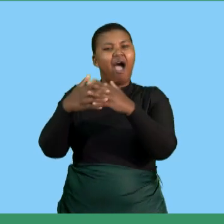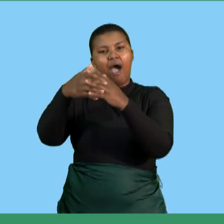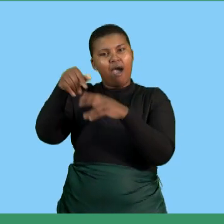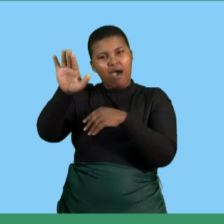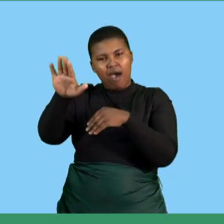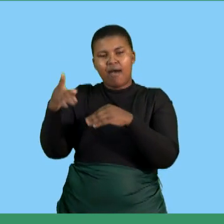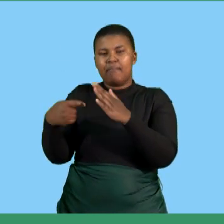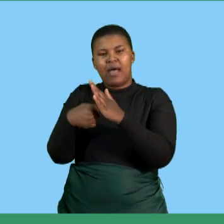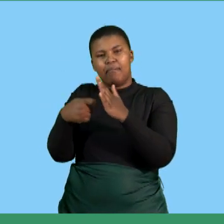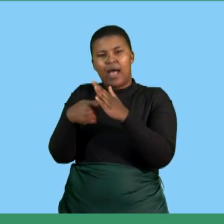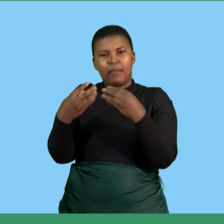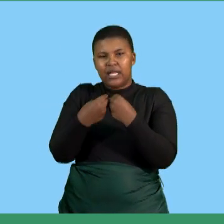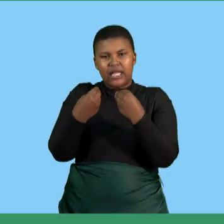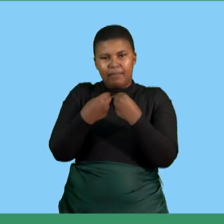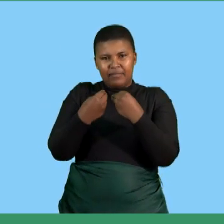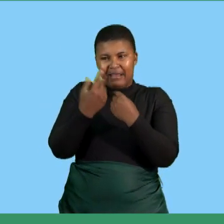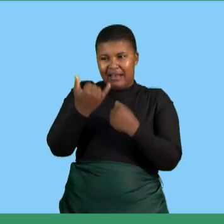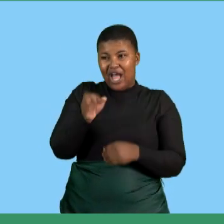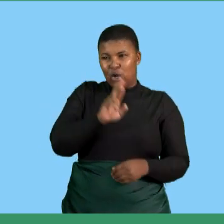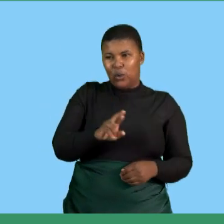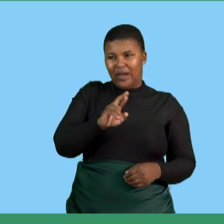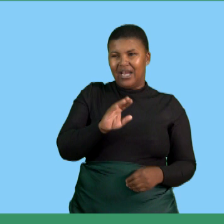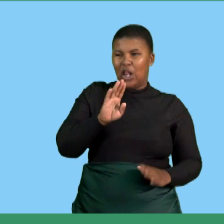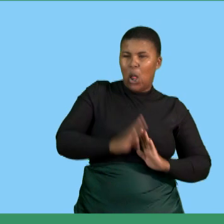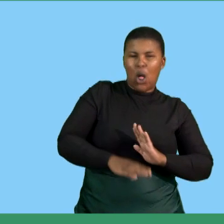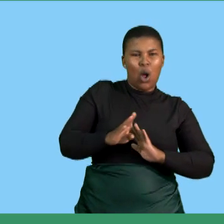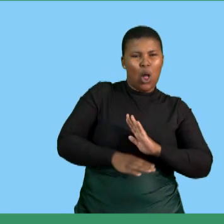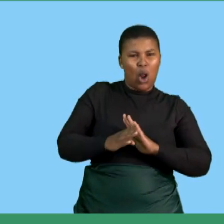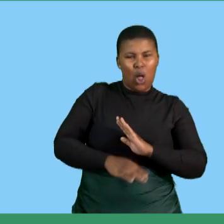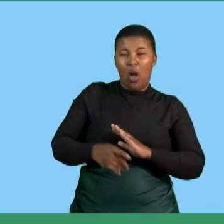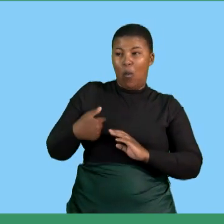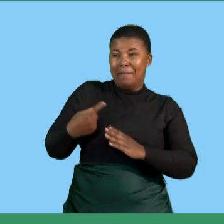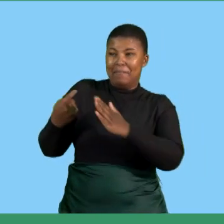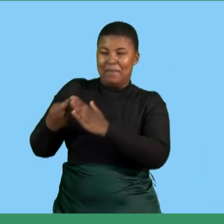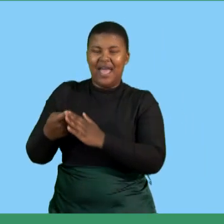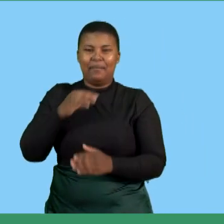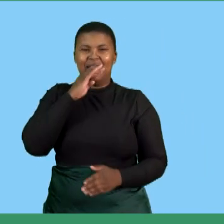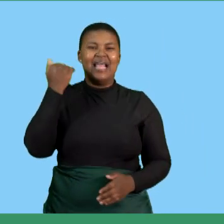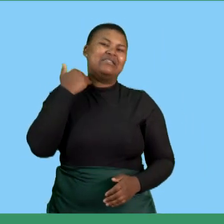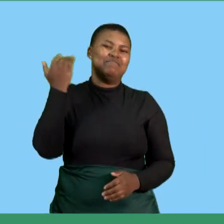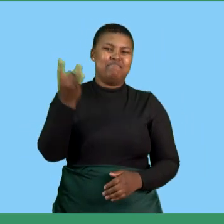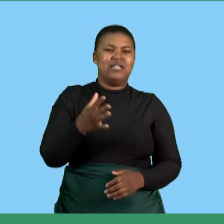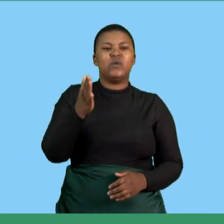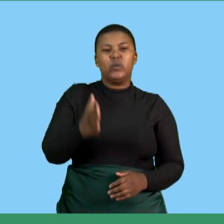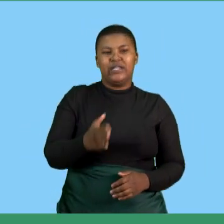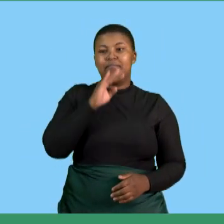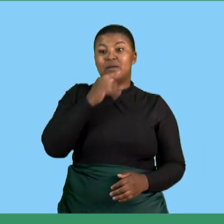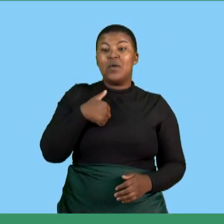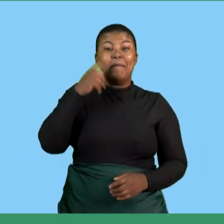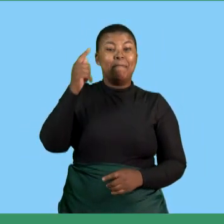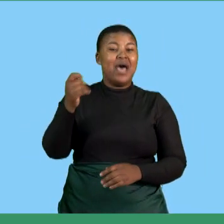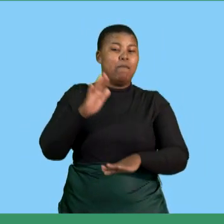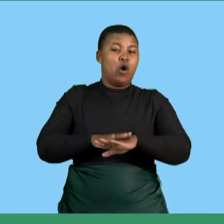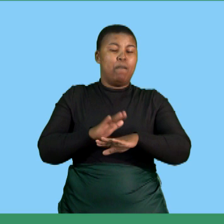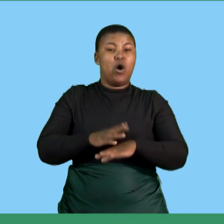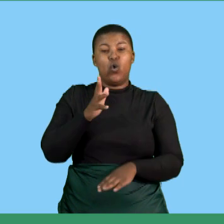from America, and there is a very weak rand, so the exchange rate is very expensive, then we will pay more